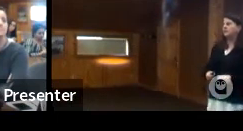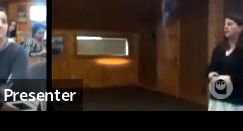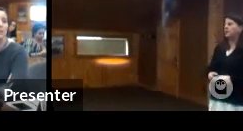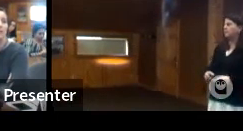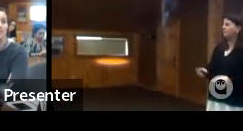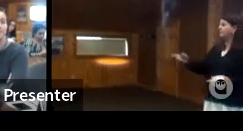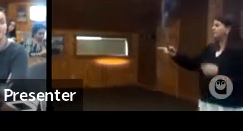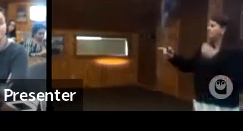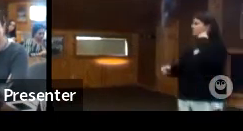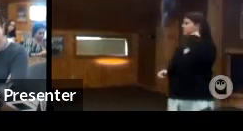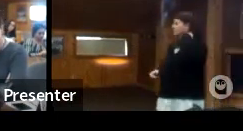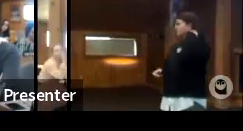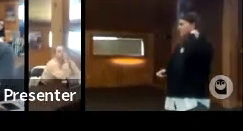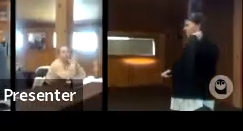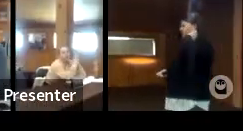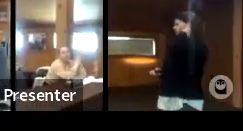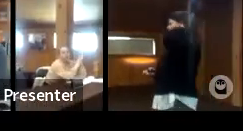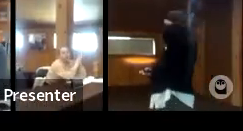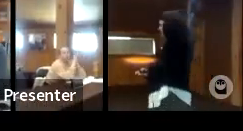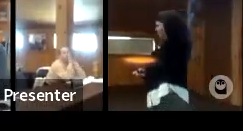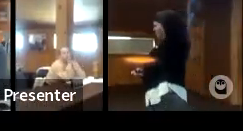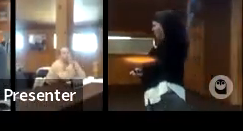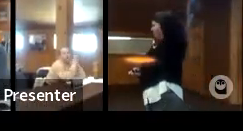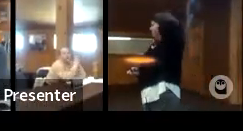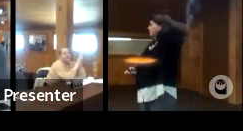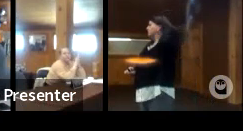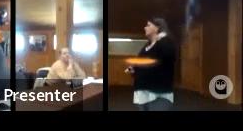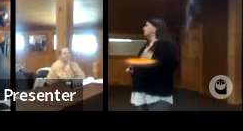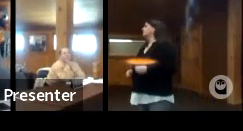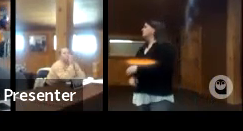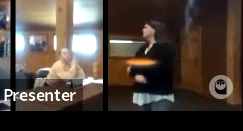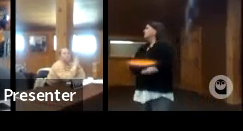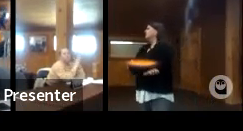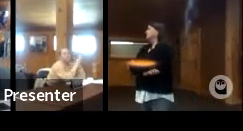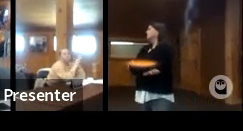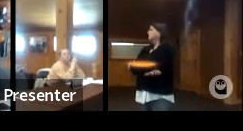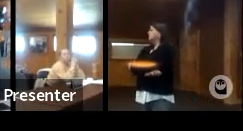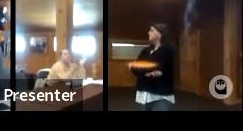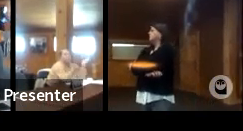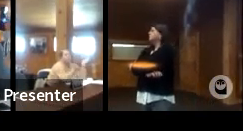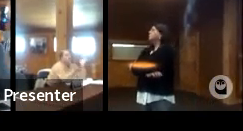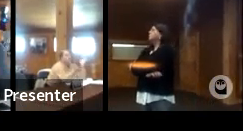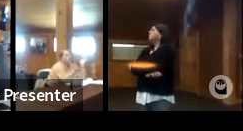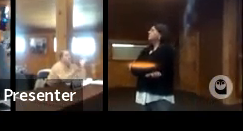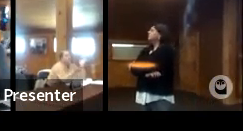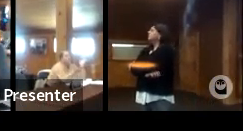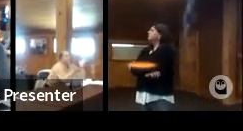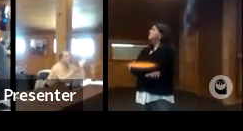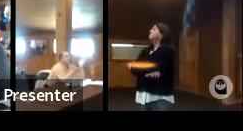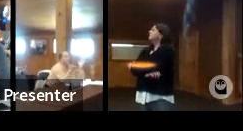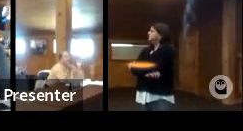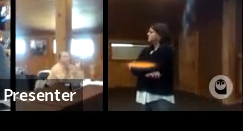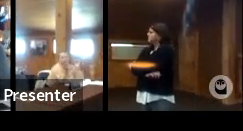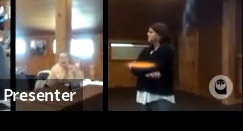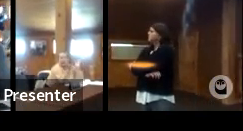paid for my testimony. I know in Salt Lake City and West Valley, maybe the court pays the witnesses as